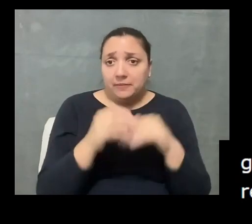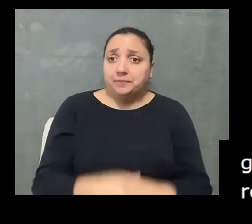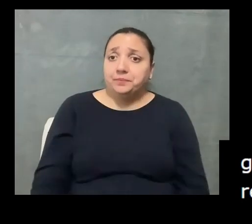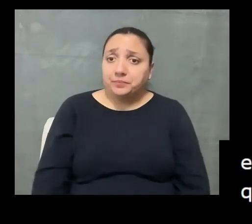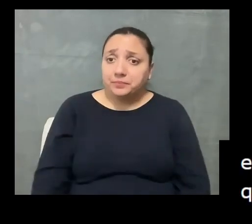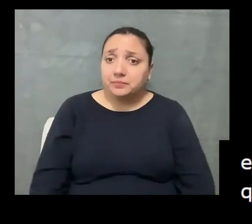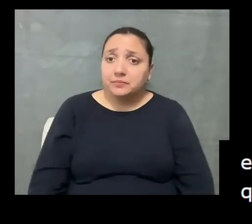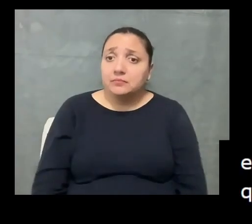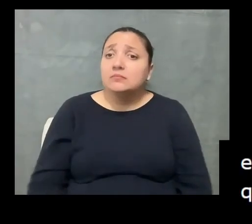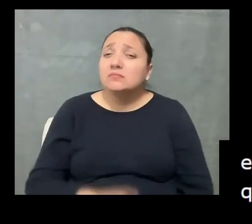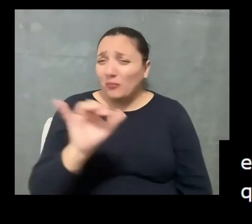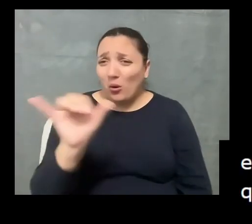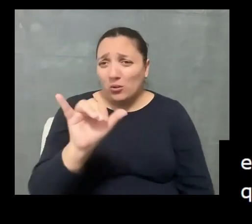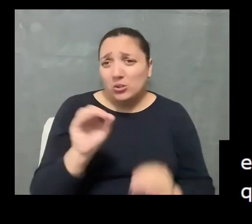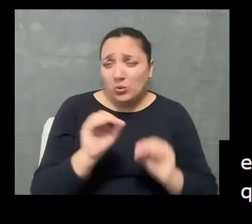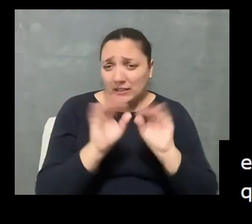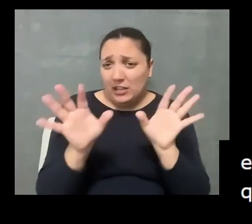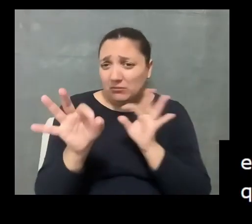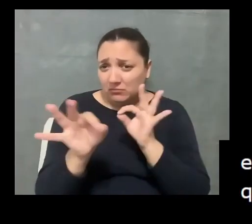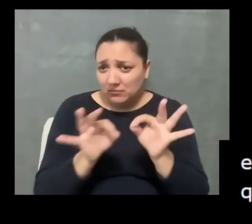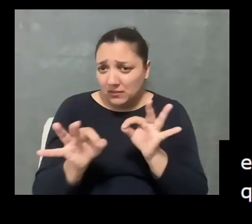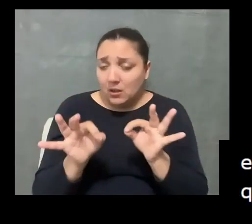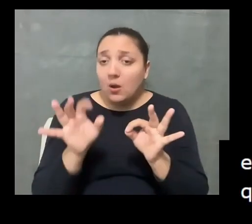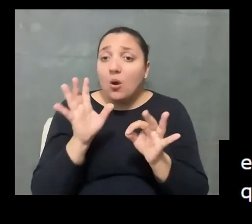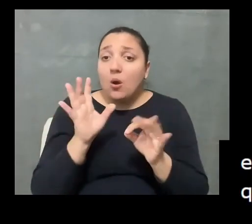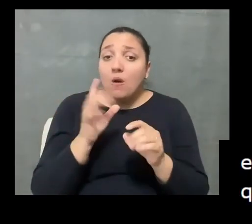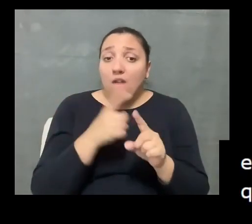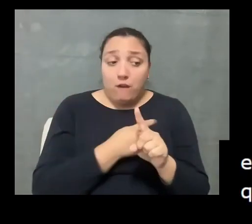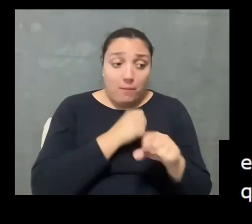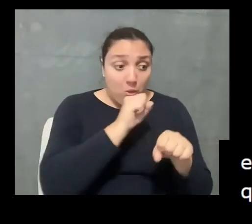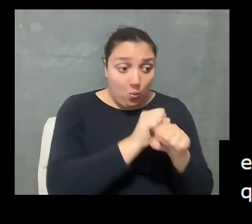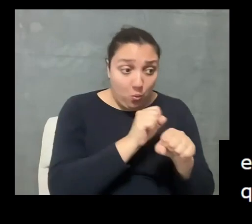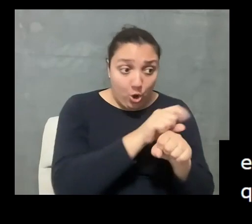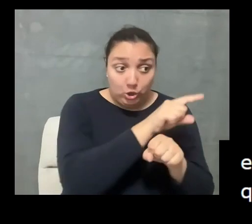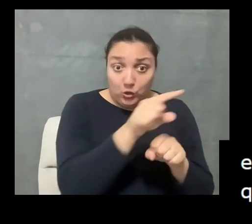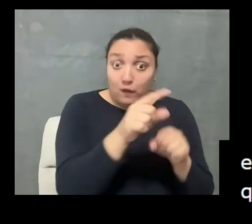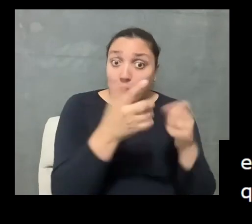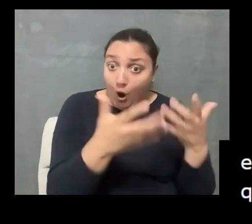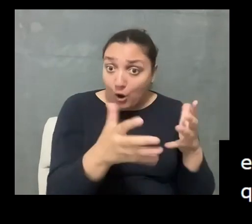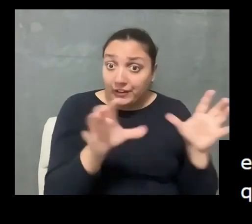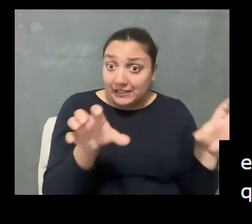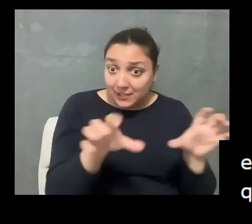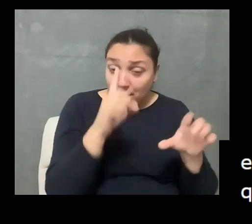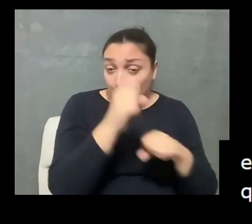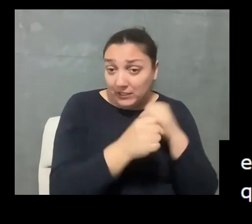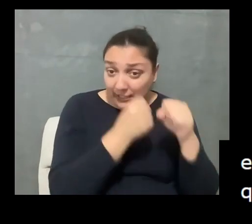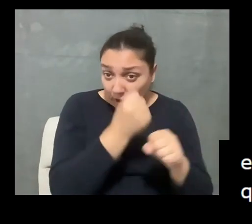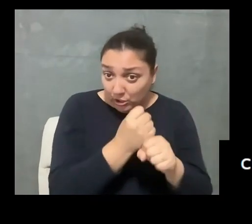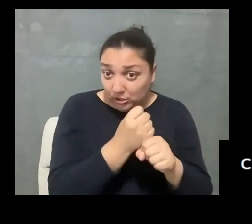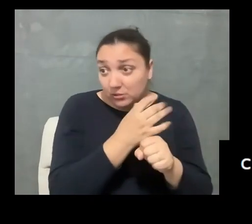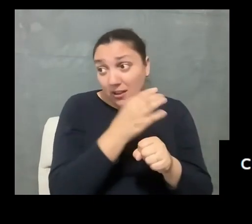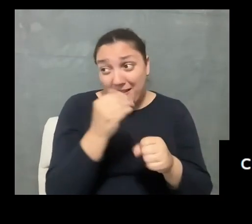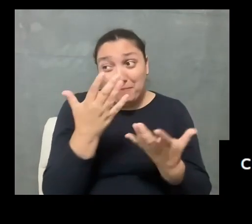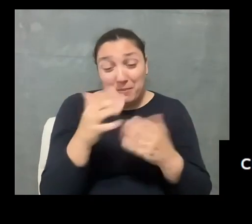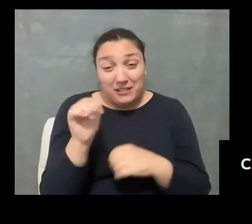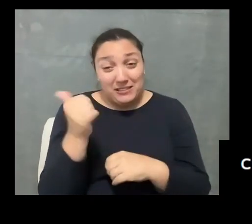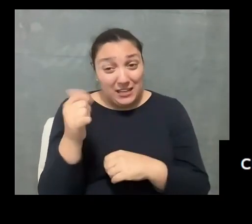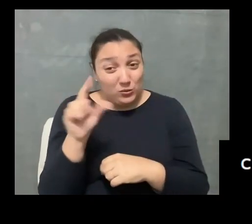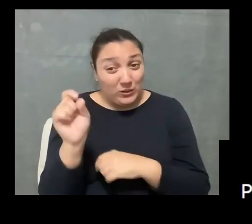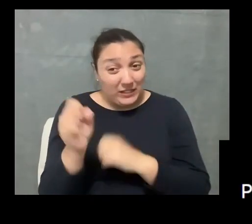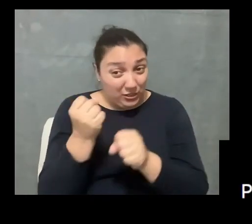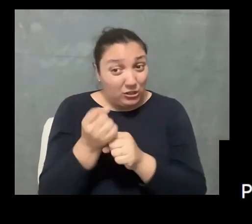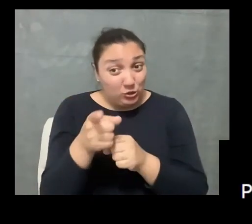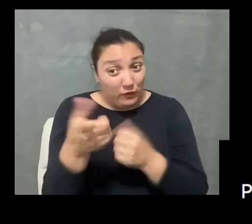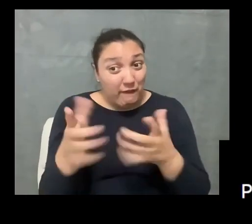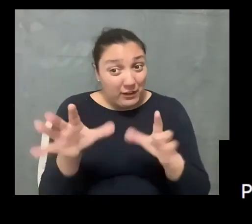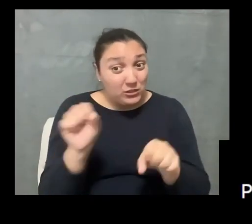To be clear, again, we are building from the work that many of you have done for years and in some cases decades. And we're so